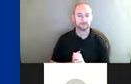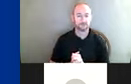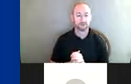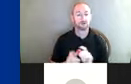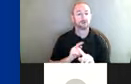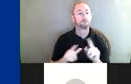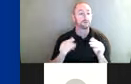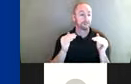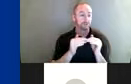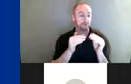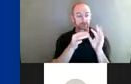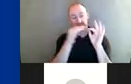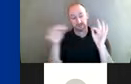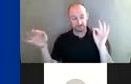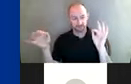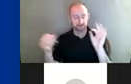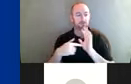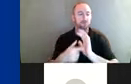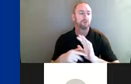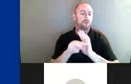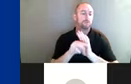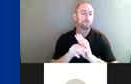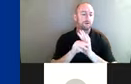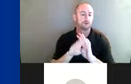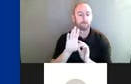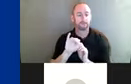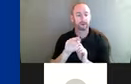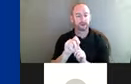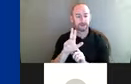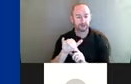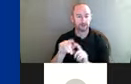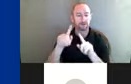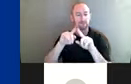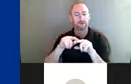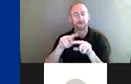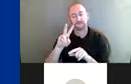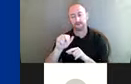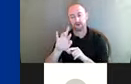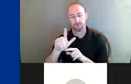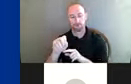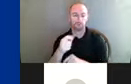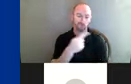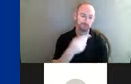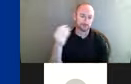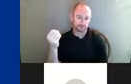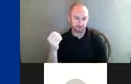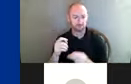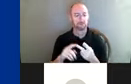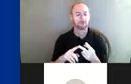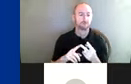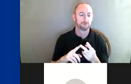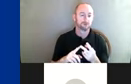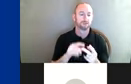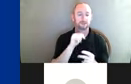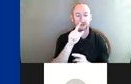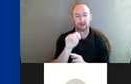But the equations here really are showing the model of a binary dependent variable, right, our 1 or 0, and it's a nonlinear transformation